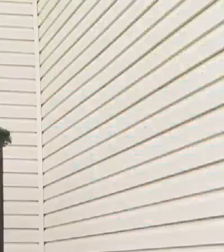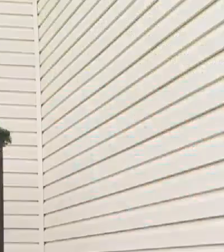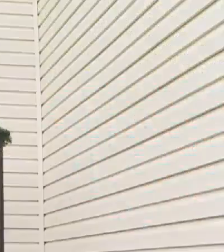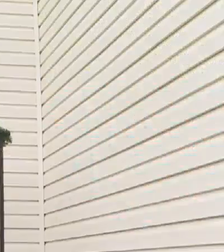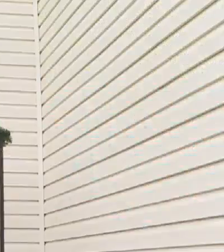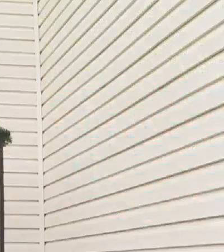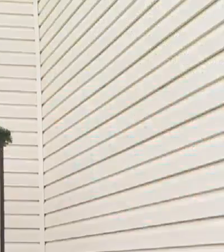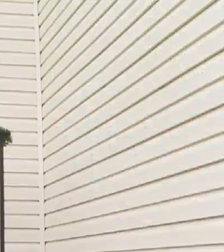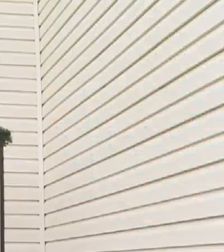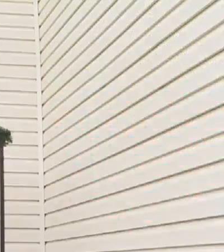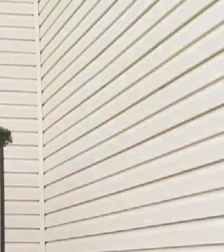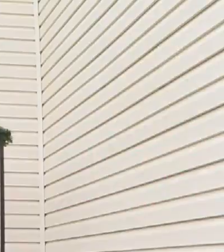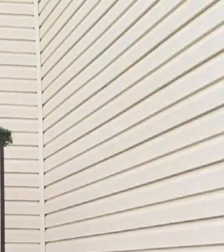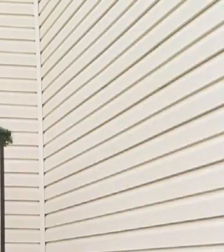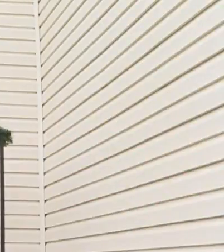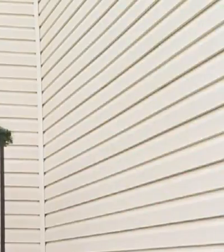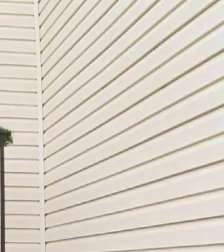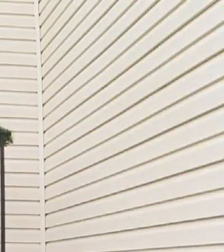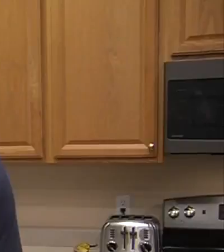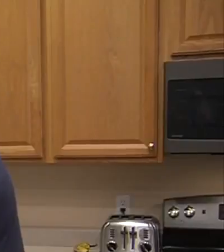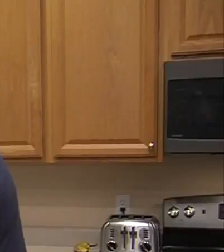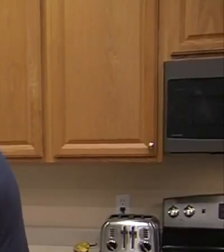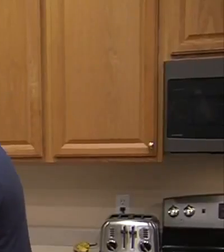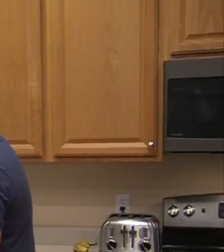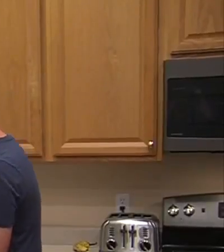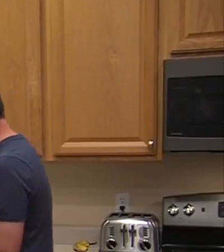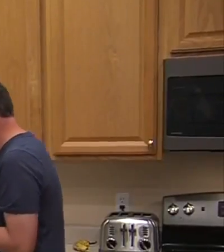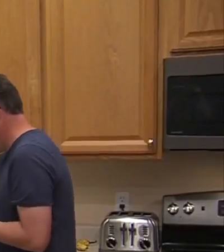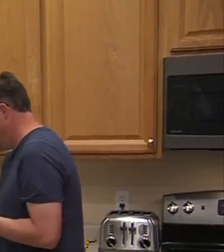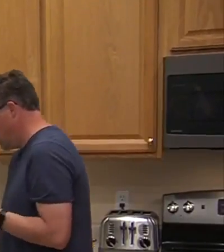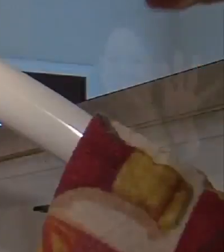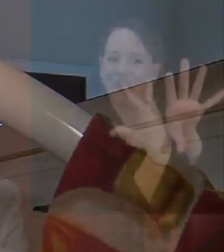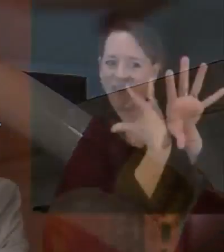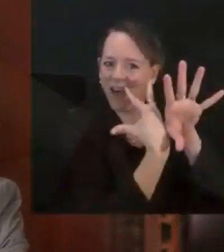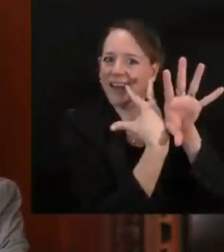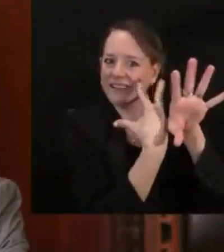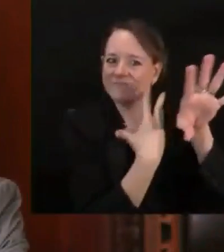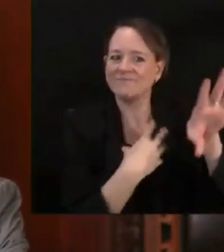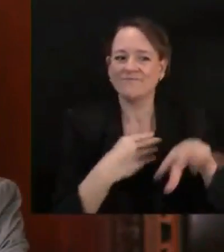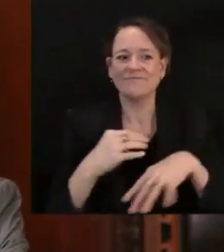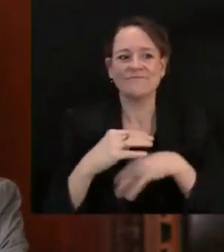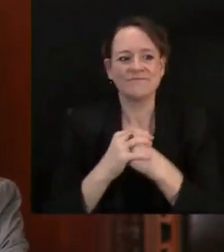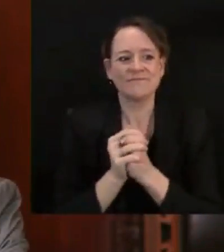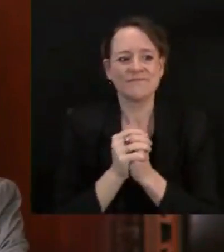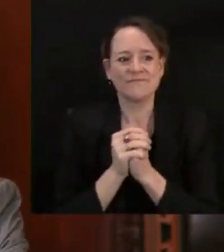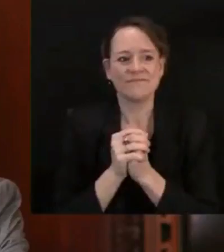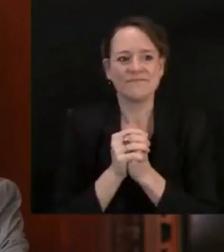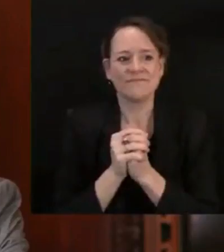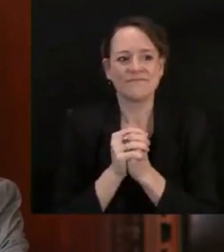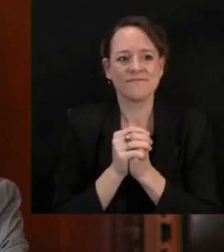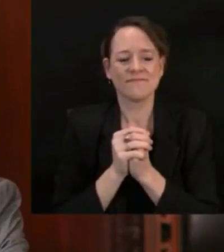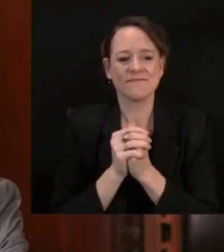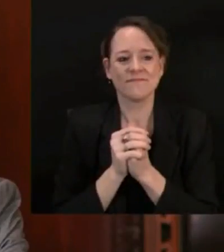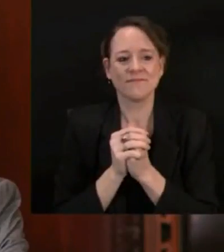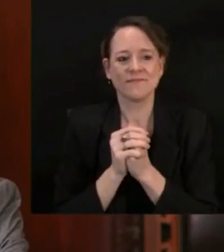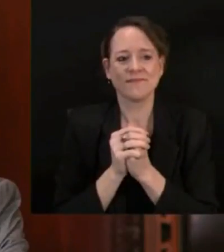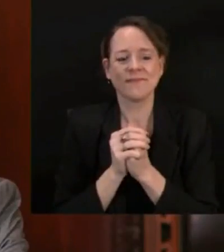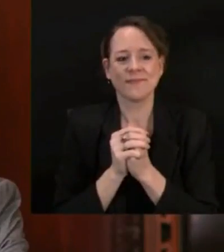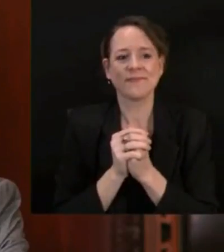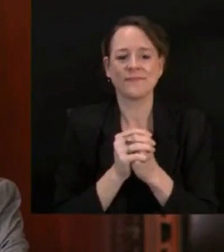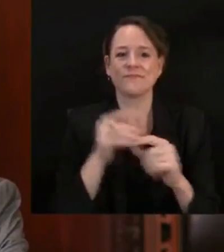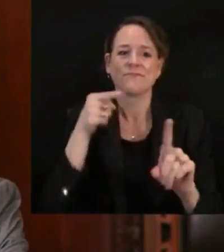week and next. Only celebrate with people you live with or virtually. One positive test at the dinner table can turn